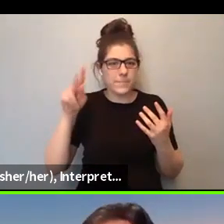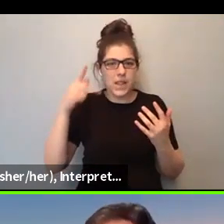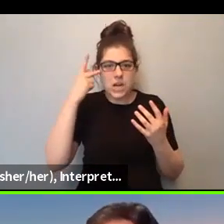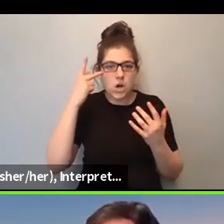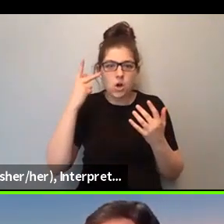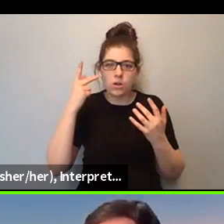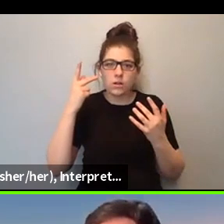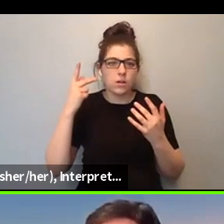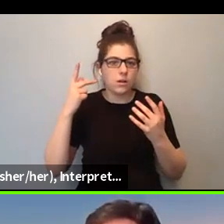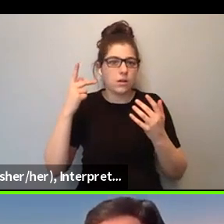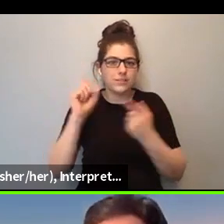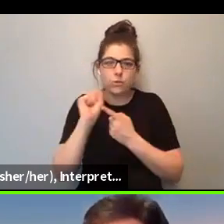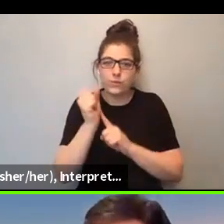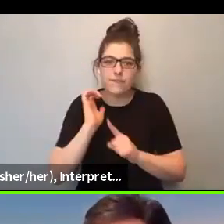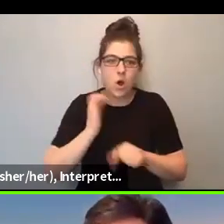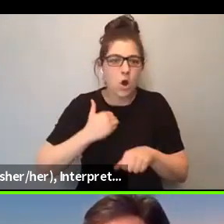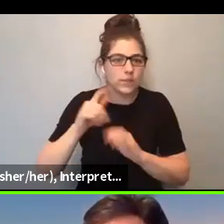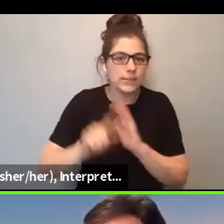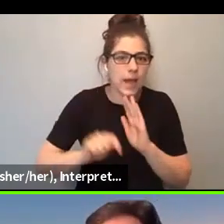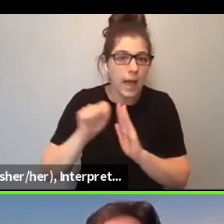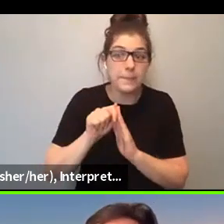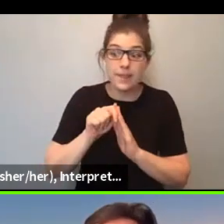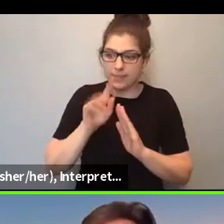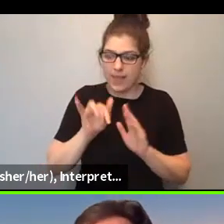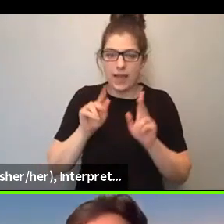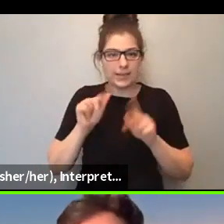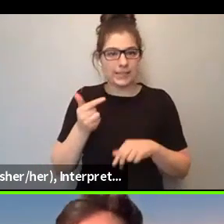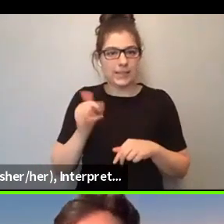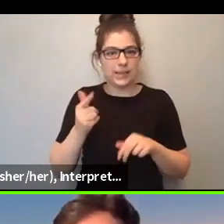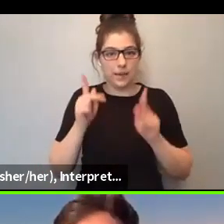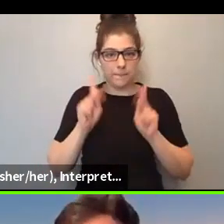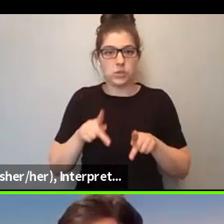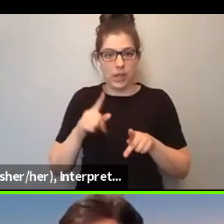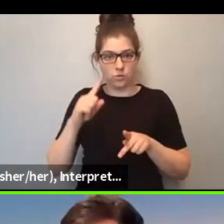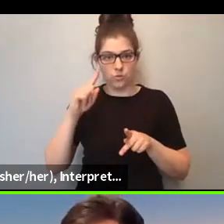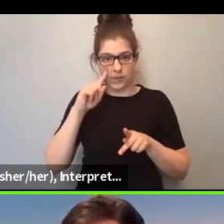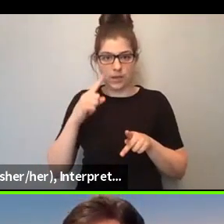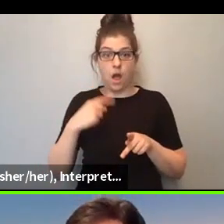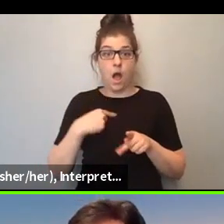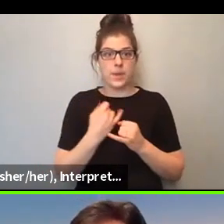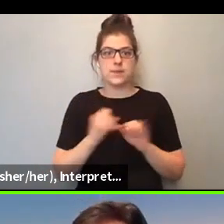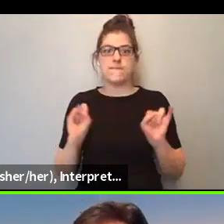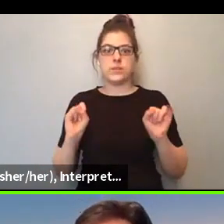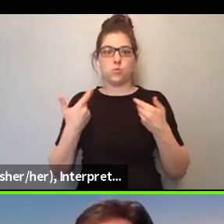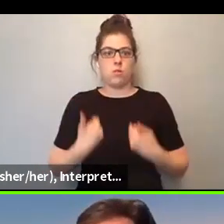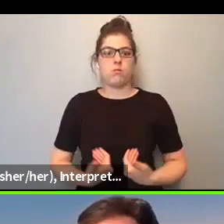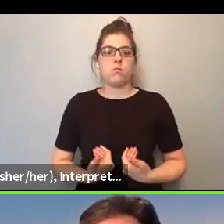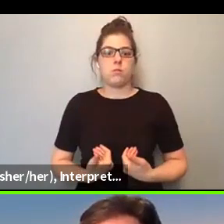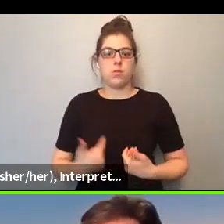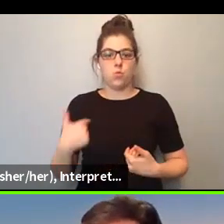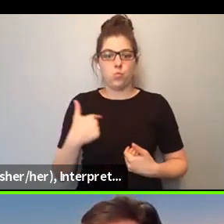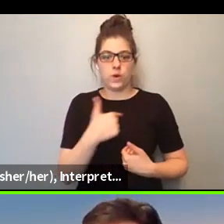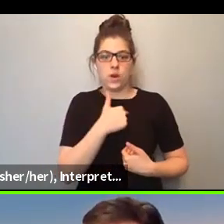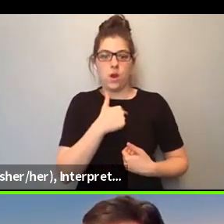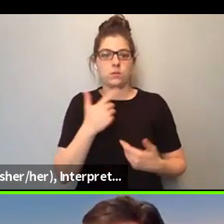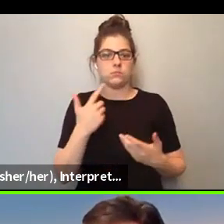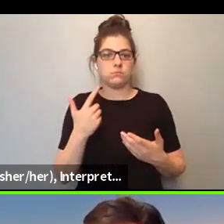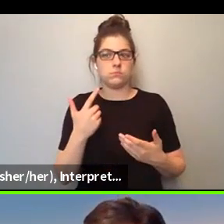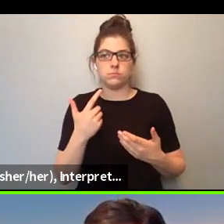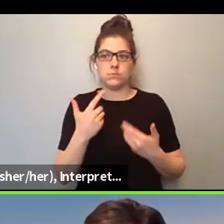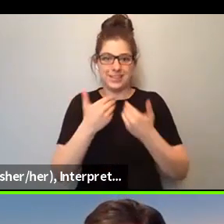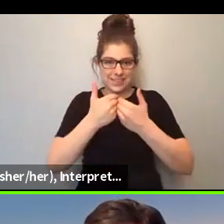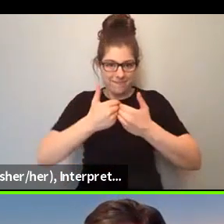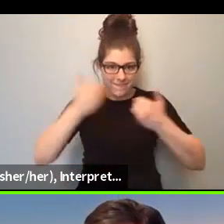time is almost forced to think of themselves as an individual. We are divided by the